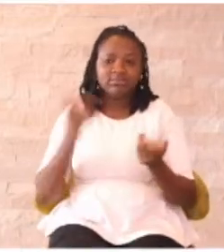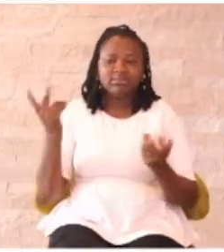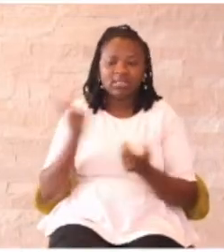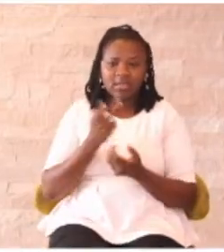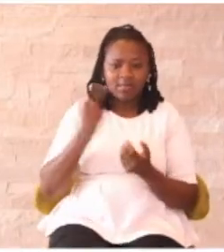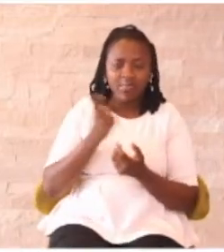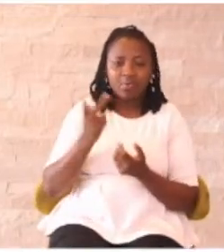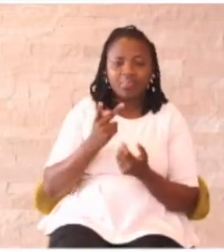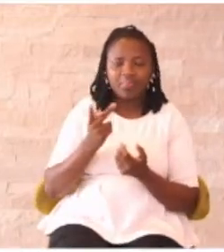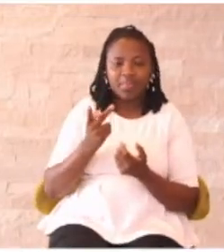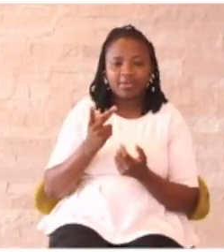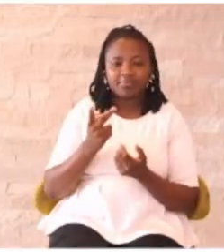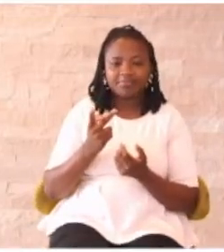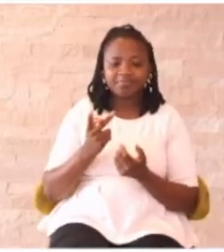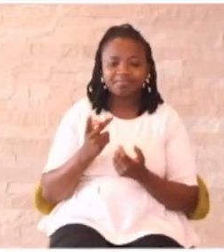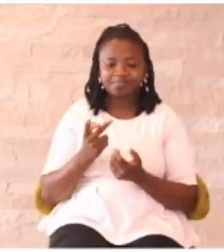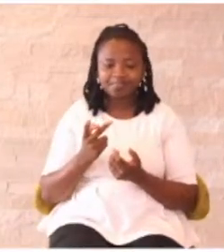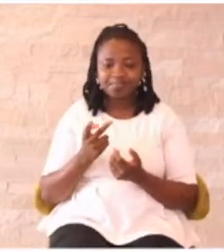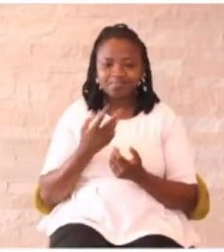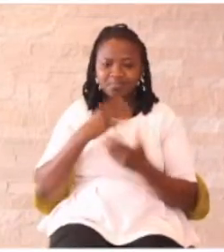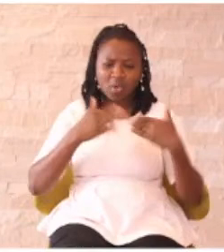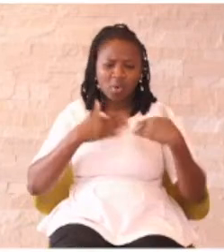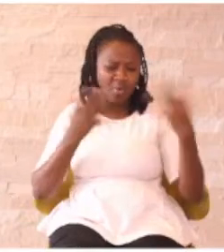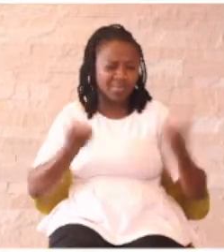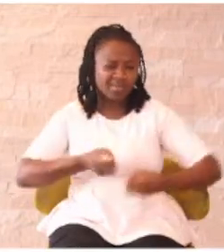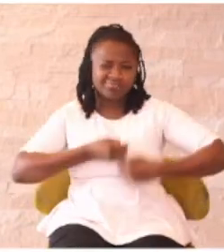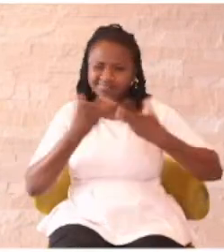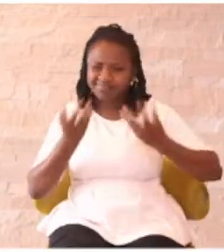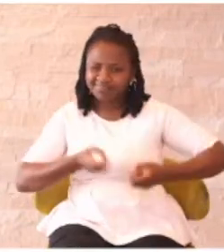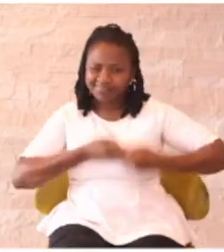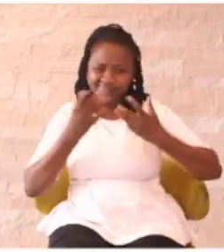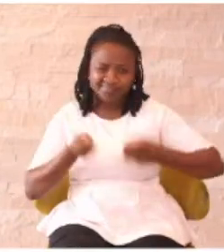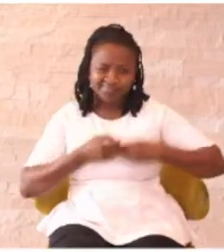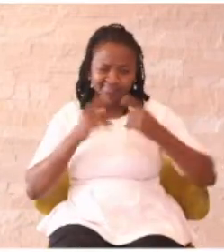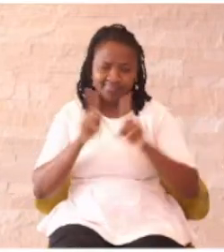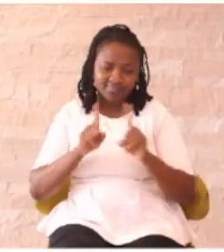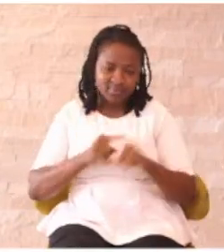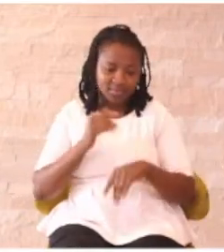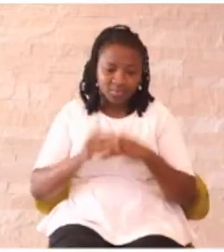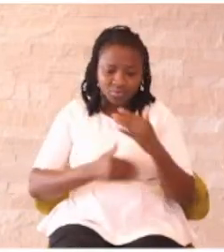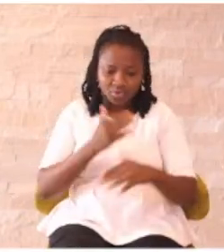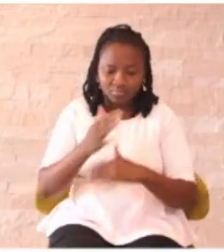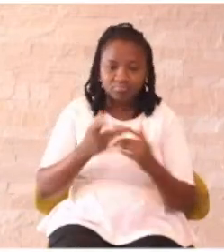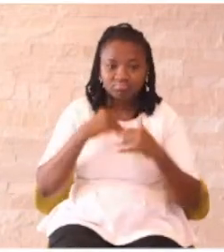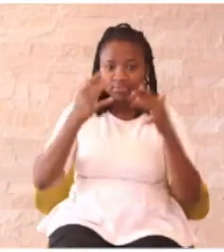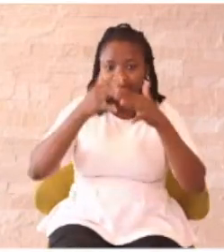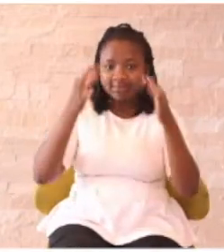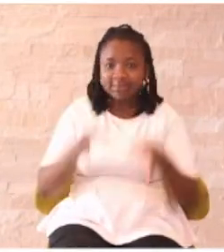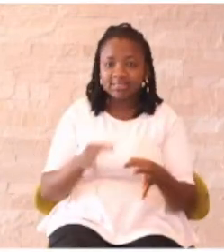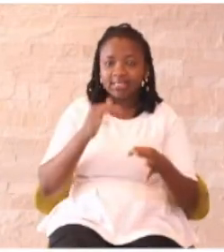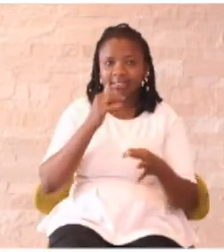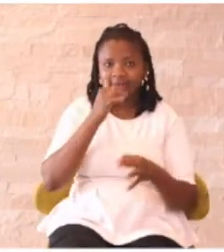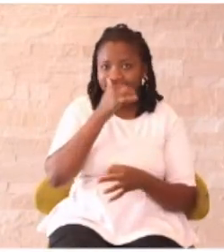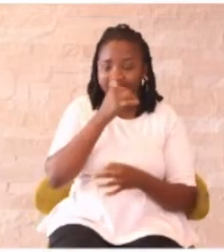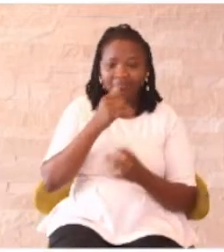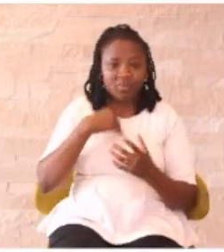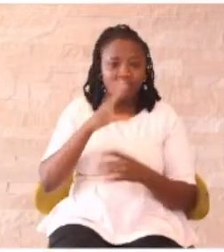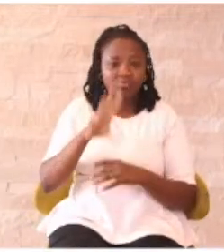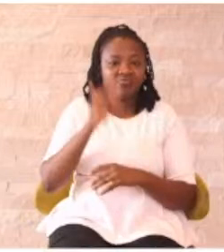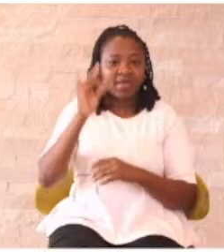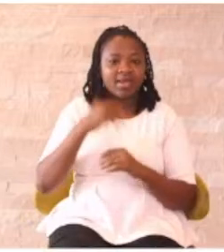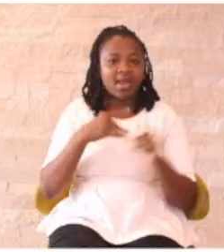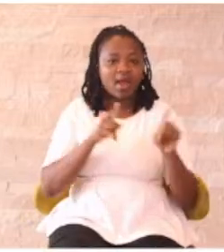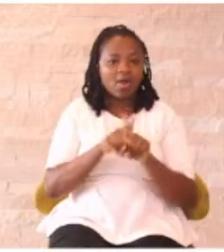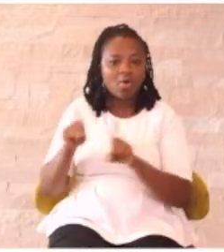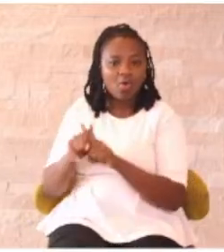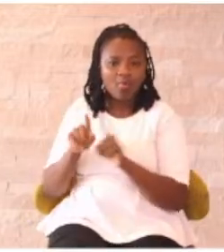our facilitators mediate, and they open up freely. And then as a result, they reach a common ground, and we